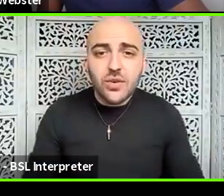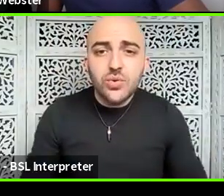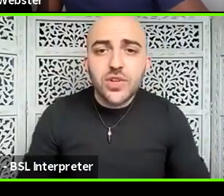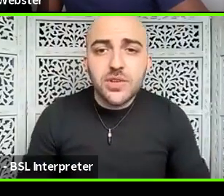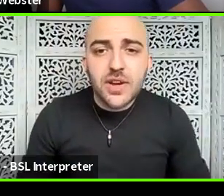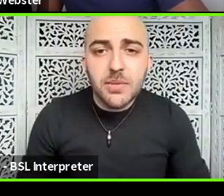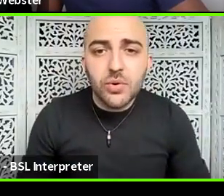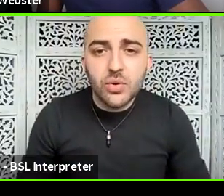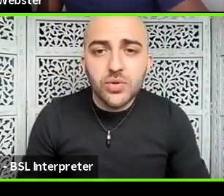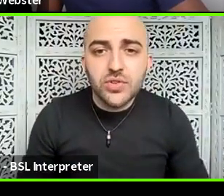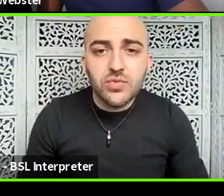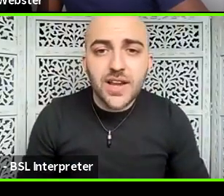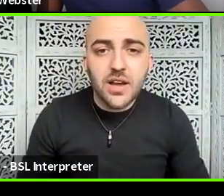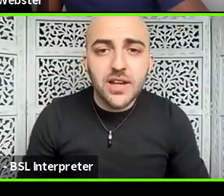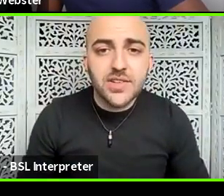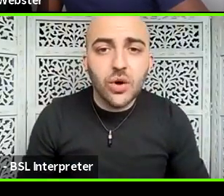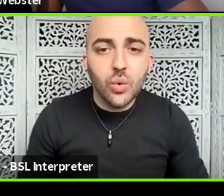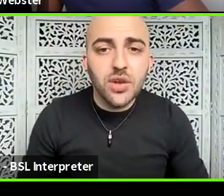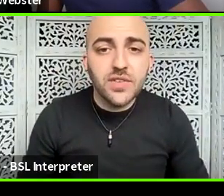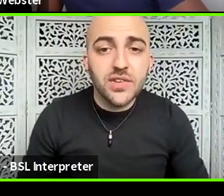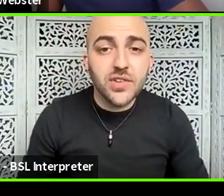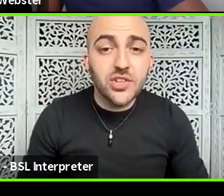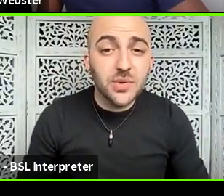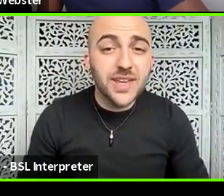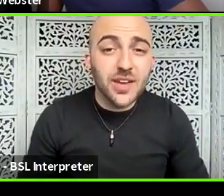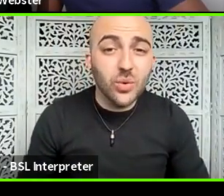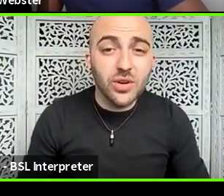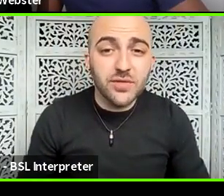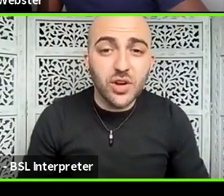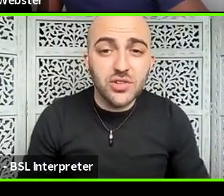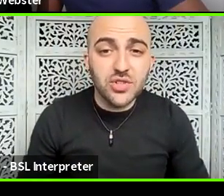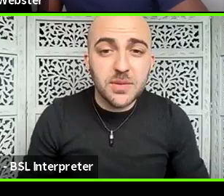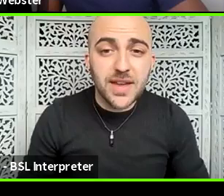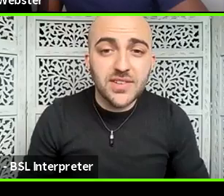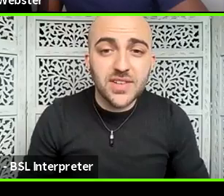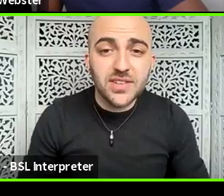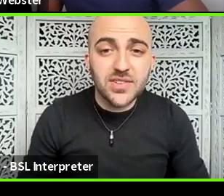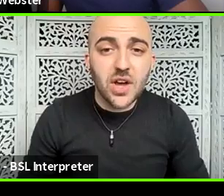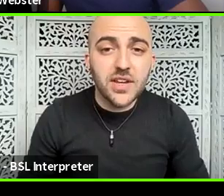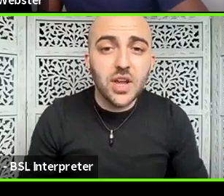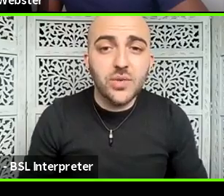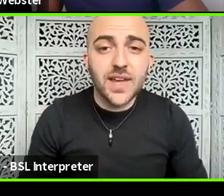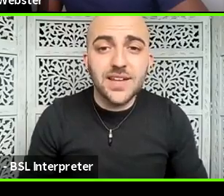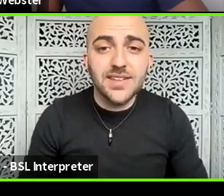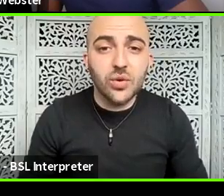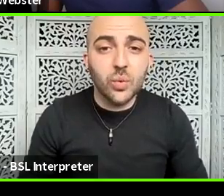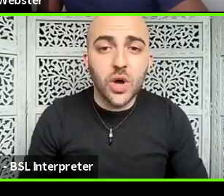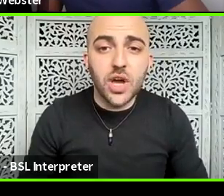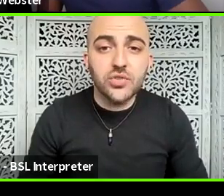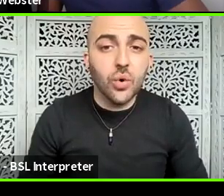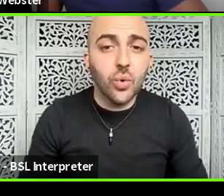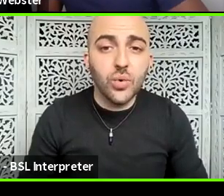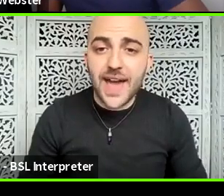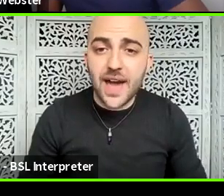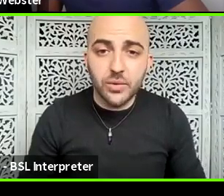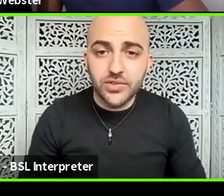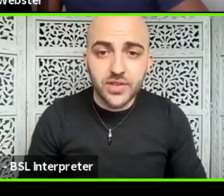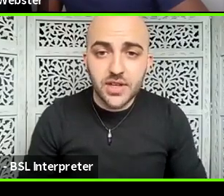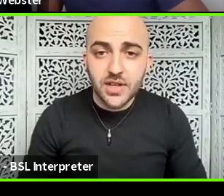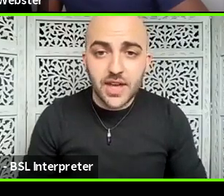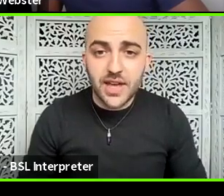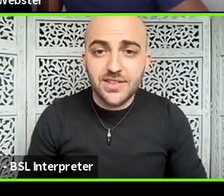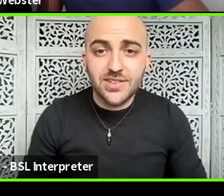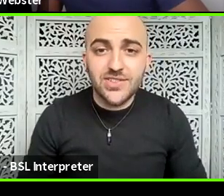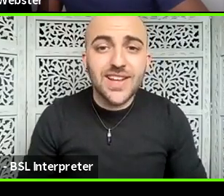I think also it's very important to realise that all of us are doing it all on a voluntary basis. I know that Adeel works all the